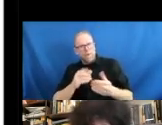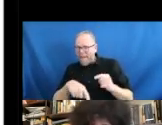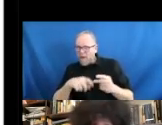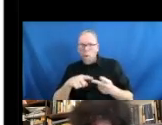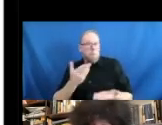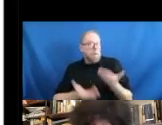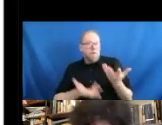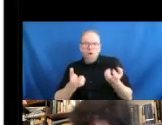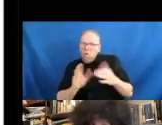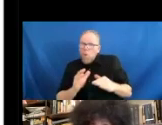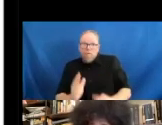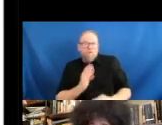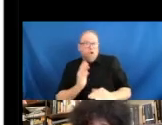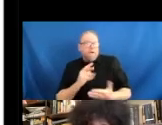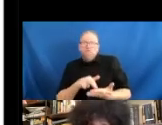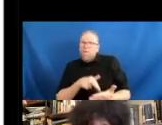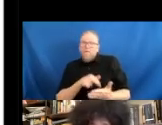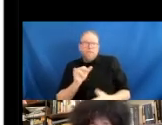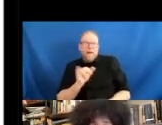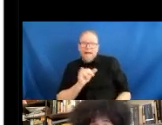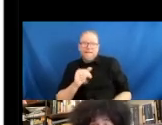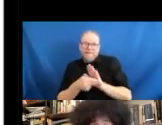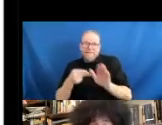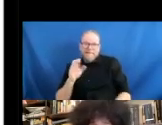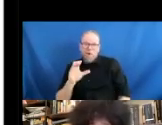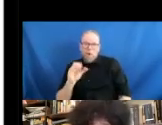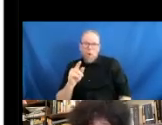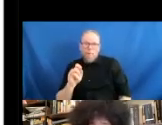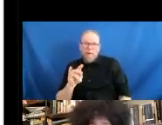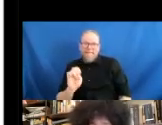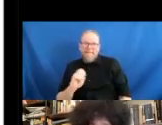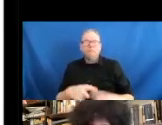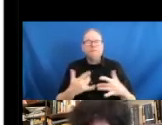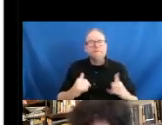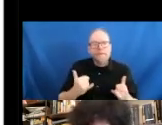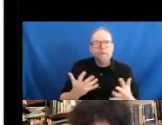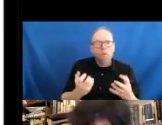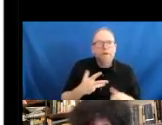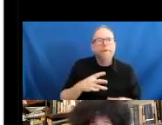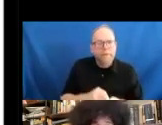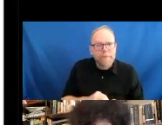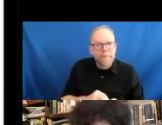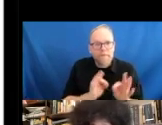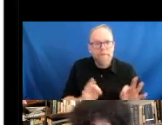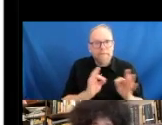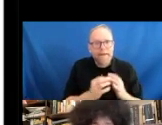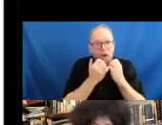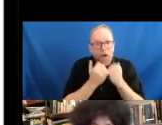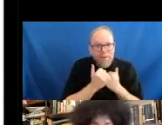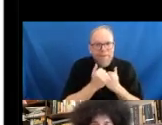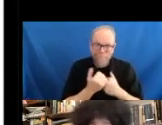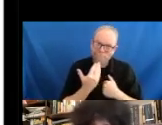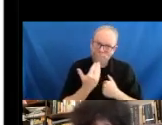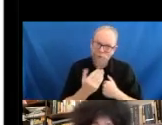want to formally register as a cooperative, but still wants to embrace cooperative values? We have some good